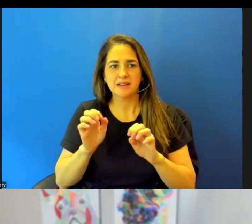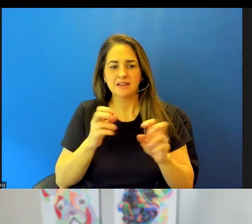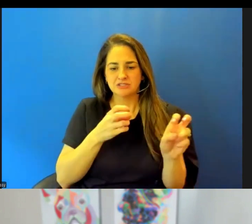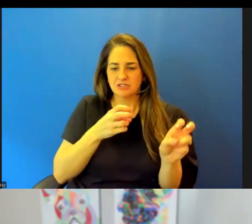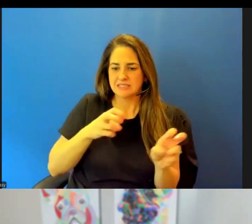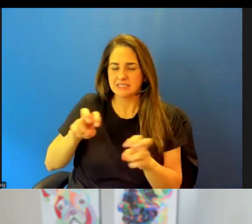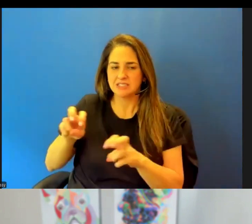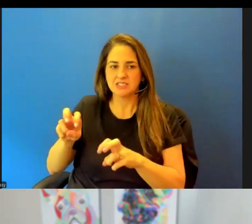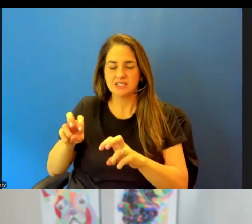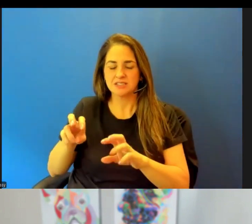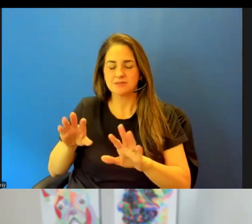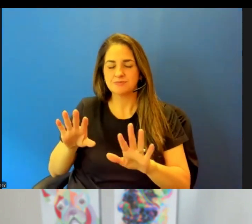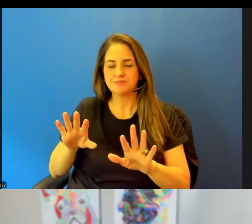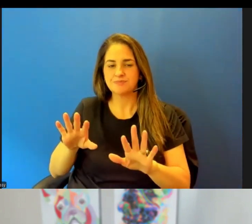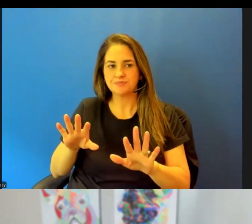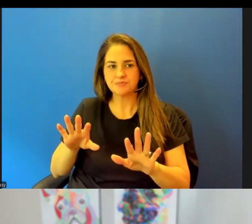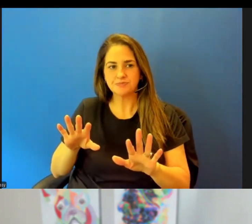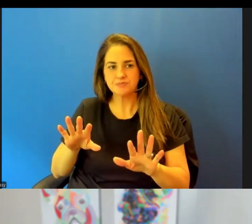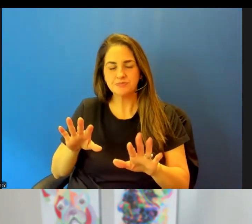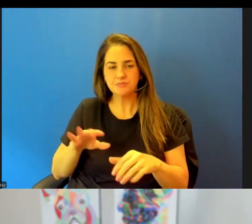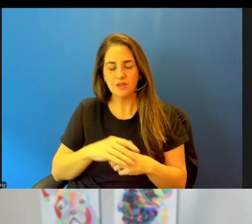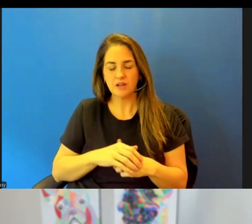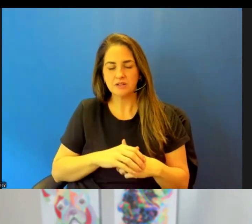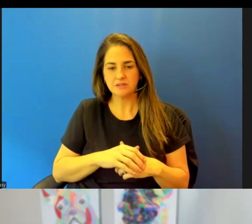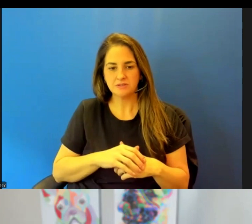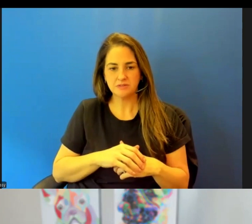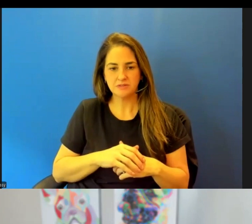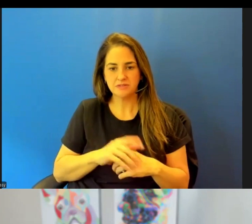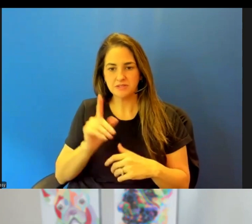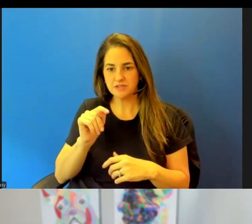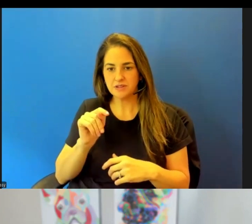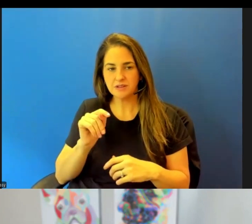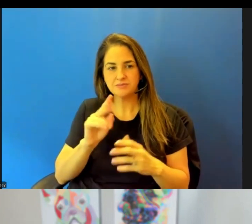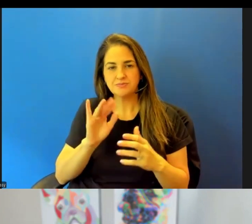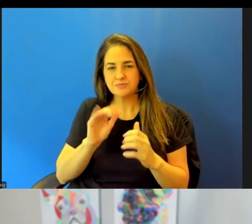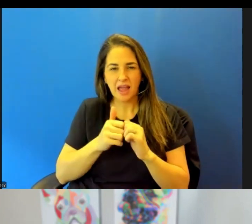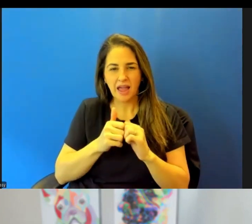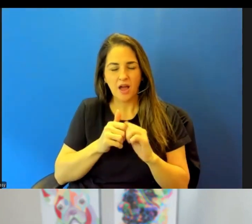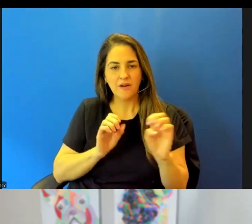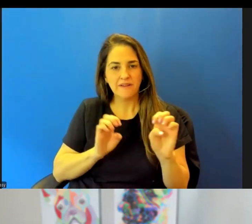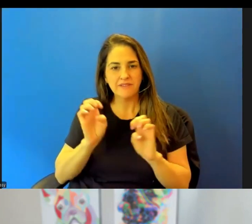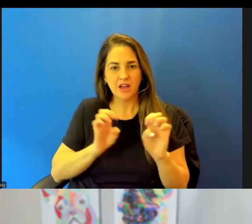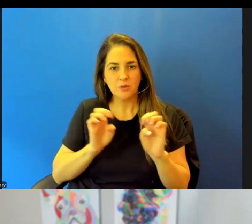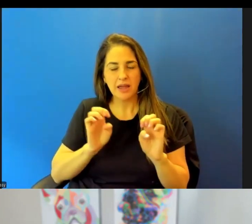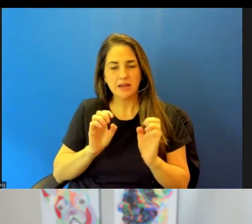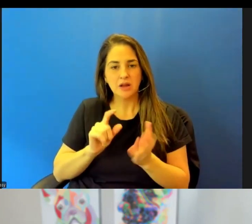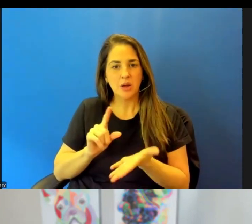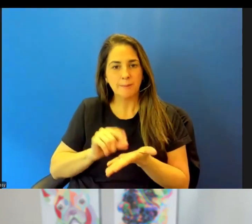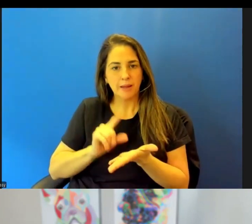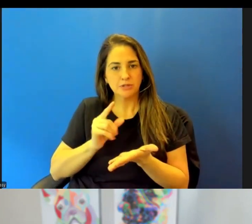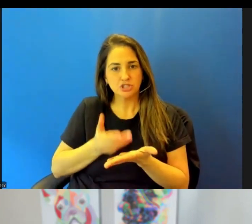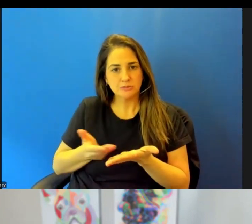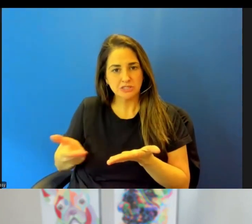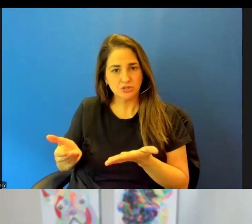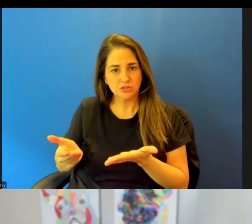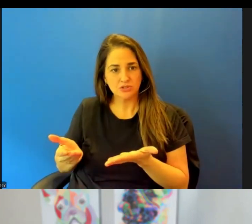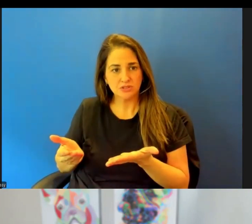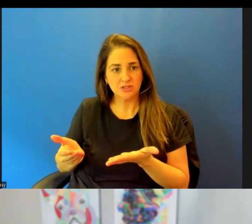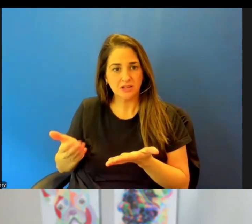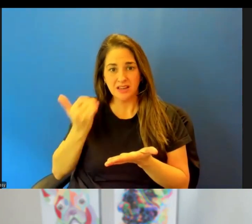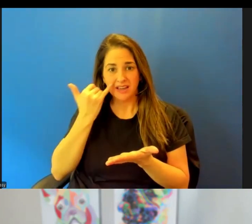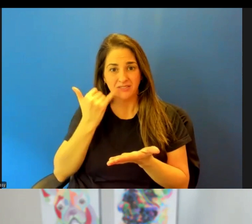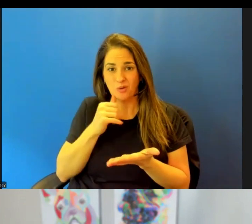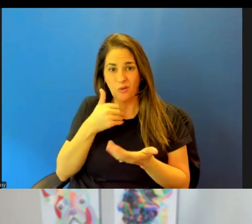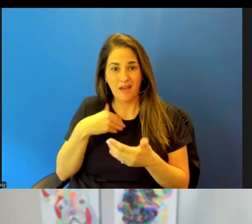little bit into the tool and publishers, but how do you evaluate publisher materials when you don't have access